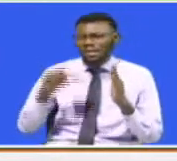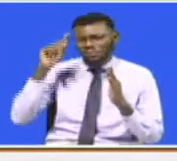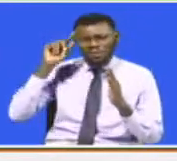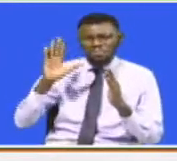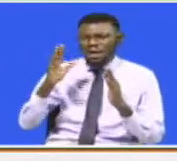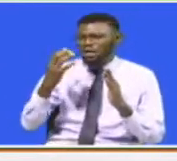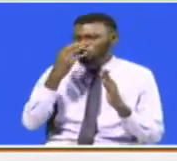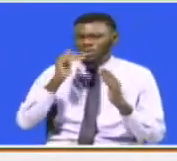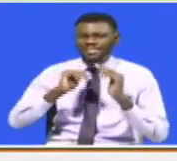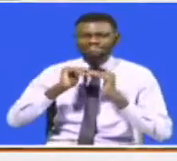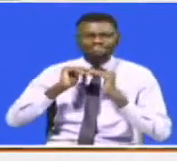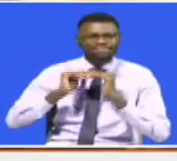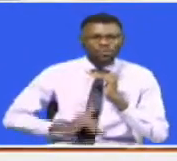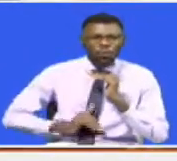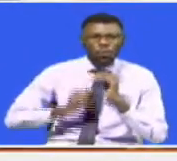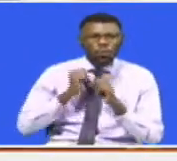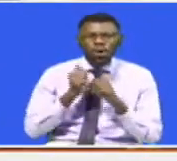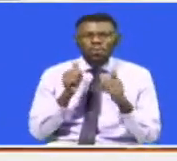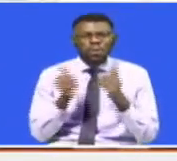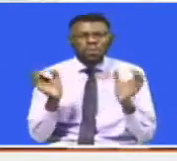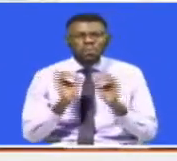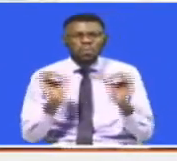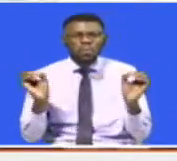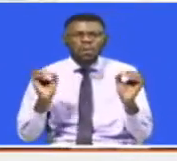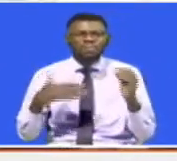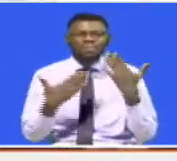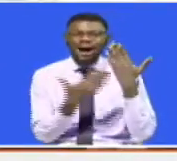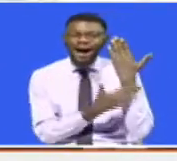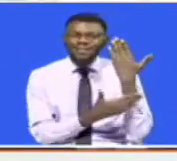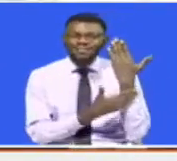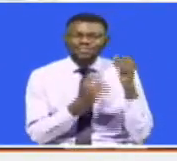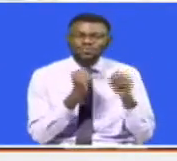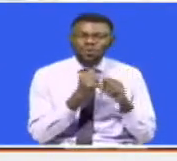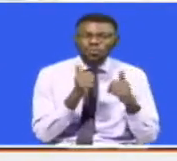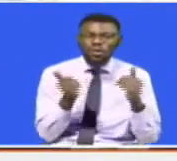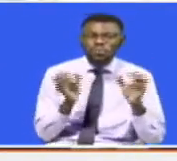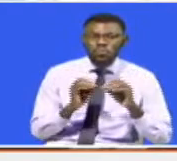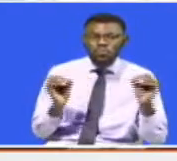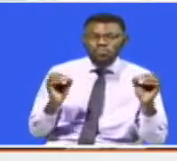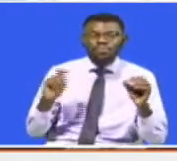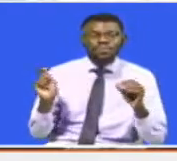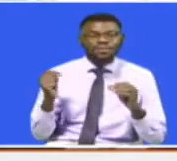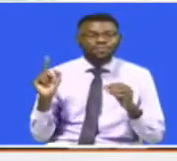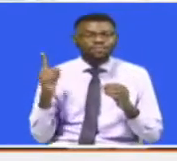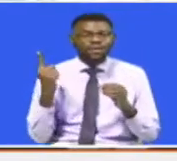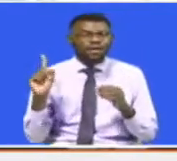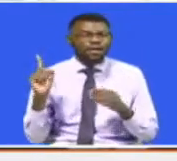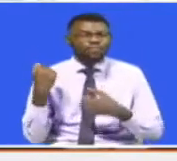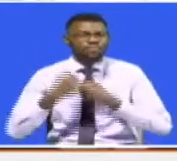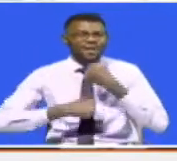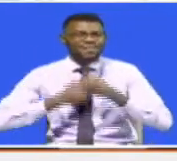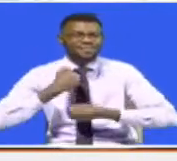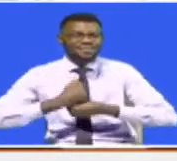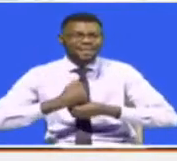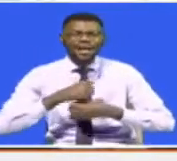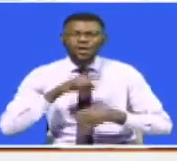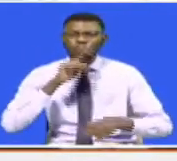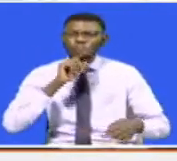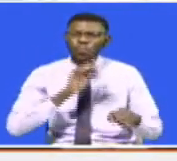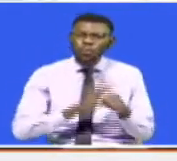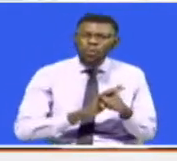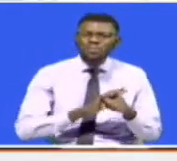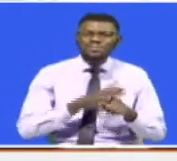believe the country is headed in the wrong direction. Kenya Kwanza's first year in office brings to light a series of unfulfilled